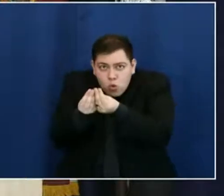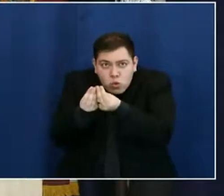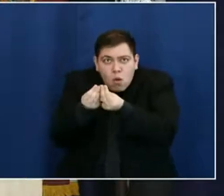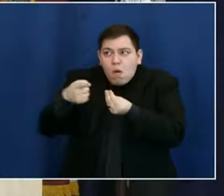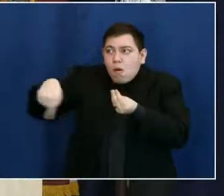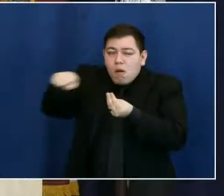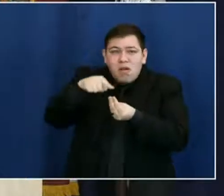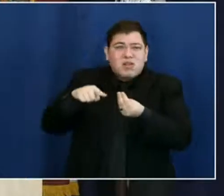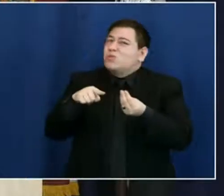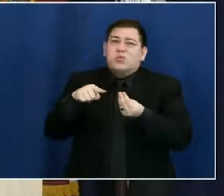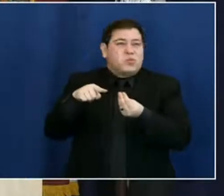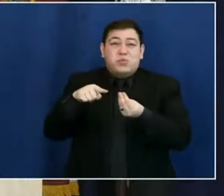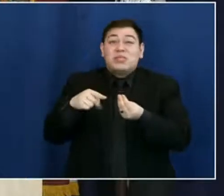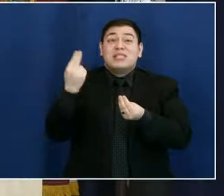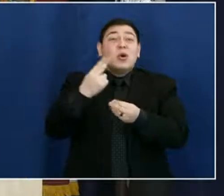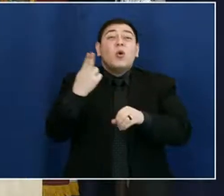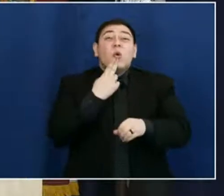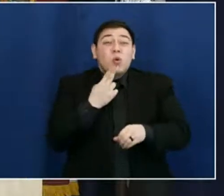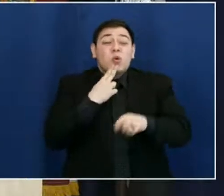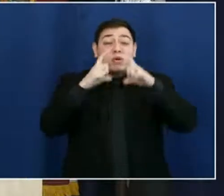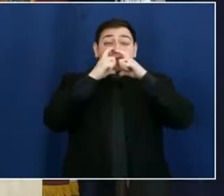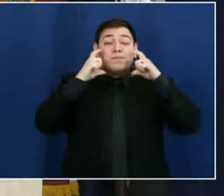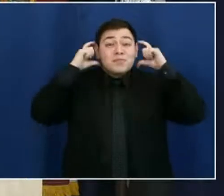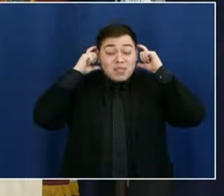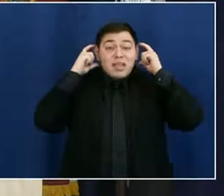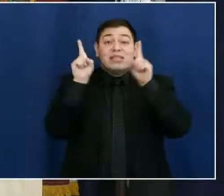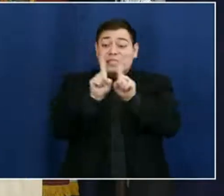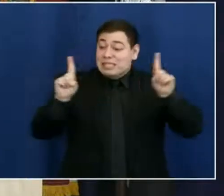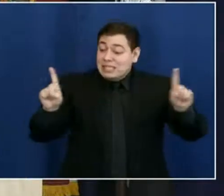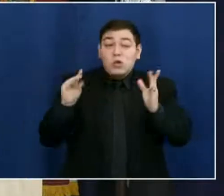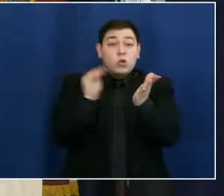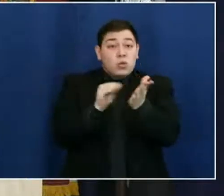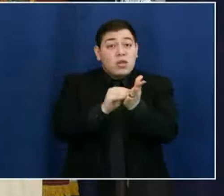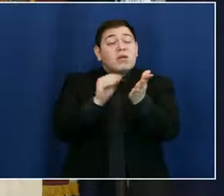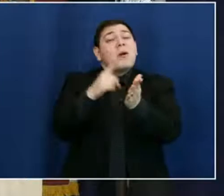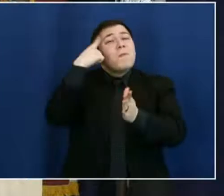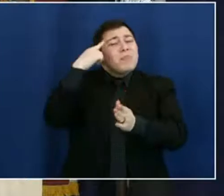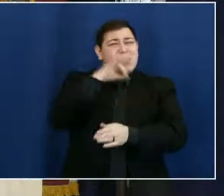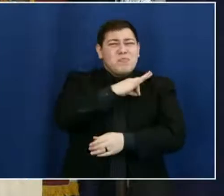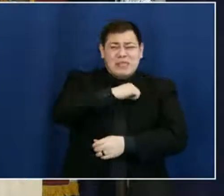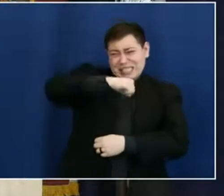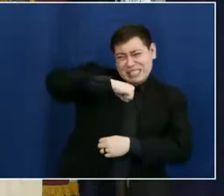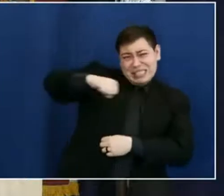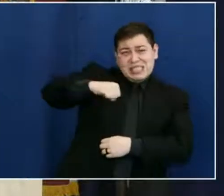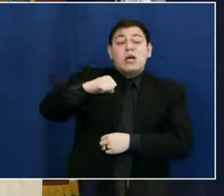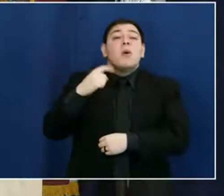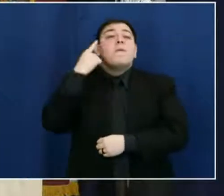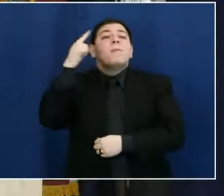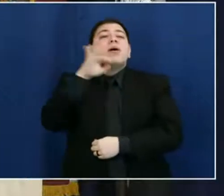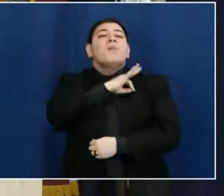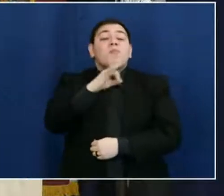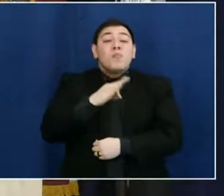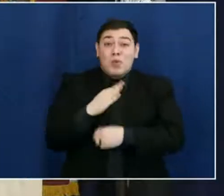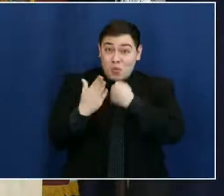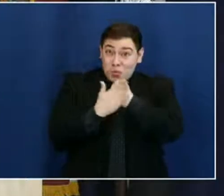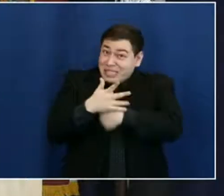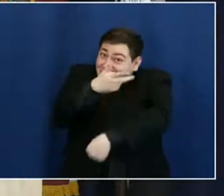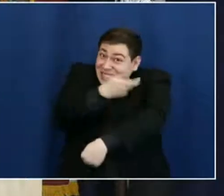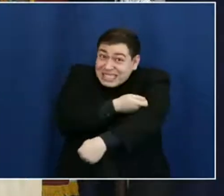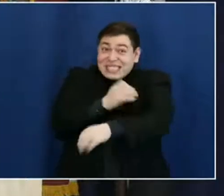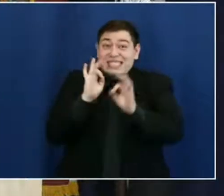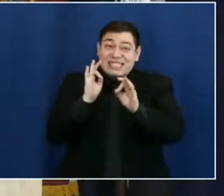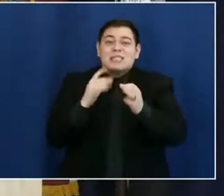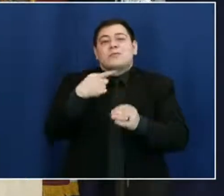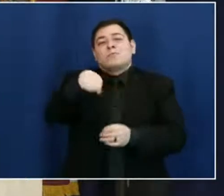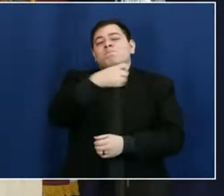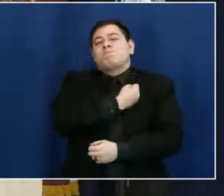siguiendo todos los diferentes métodos que existen para protegernos y esperamos que todos ya lleguemos para que tengan su vacuna y estar